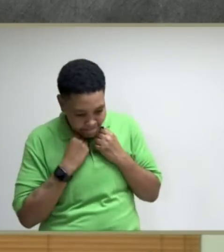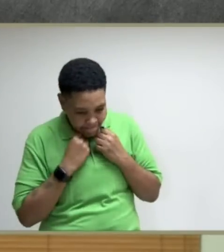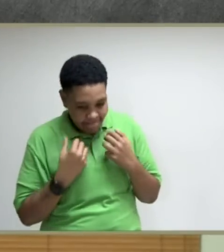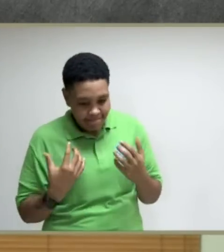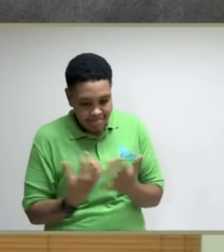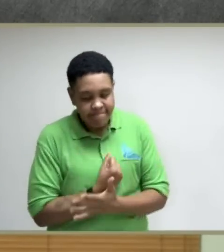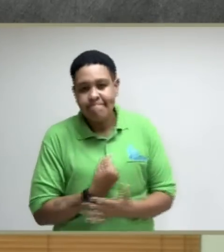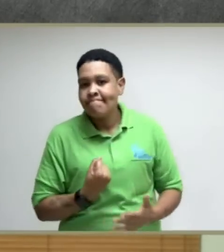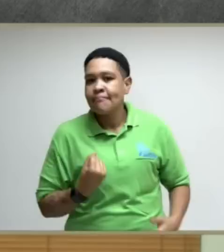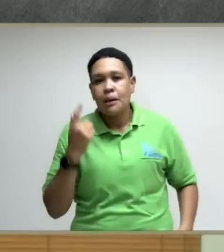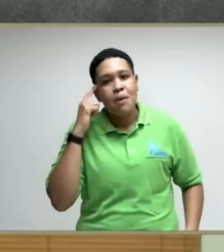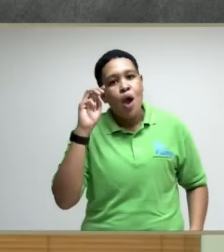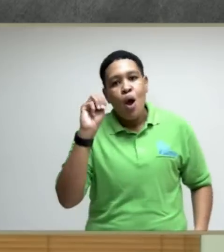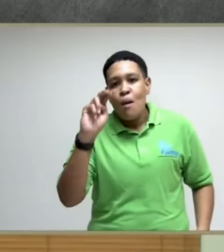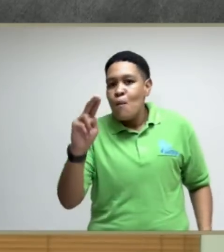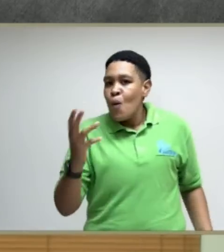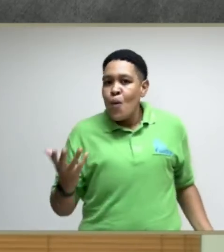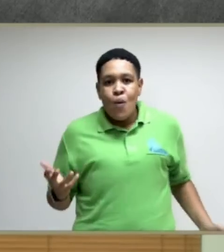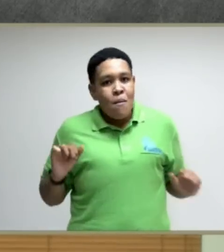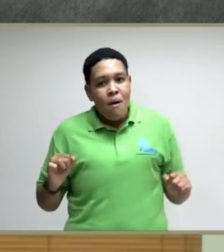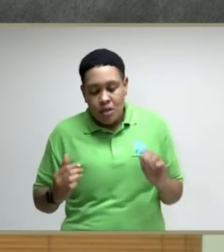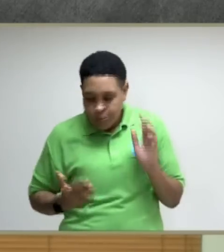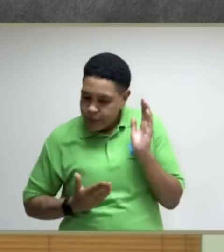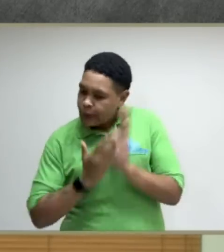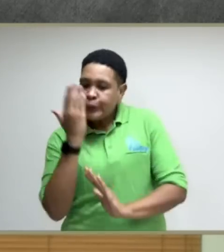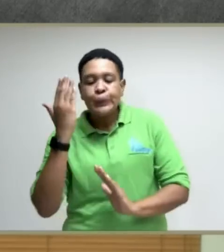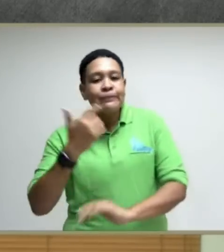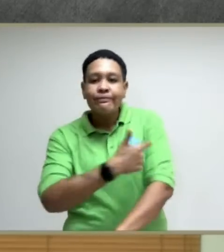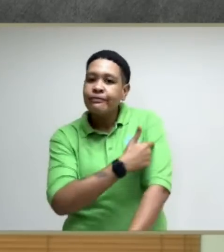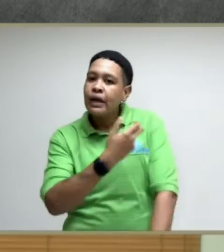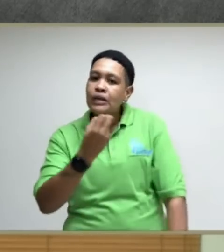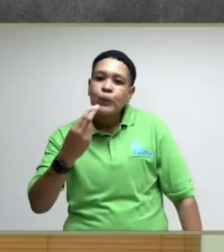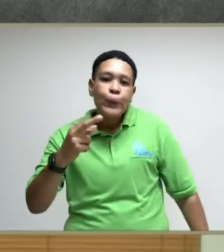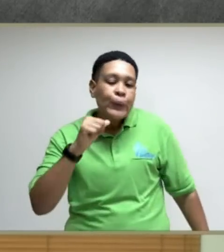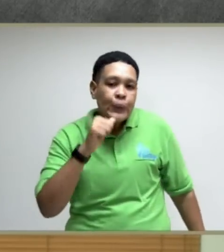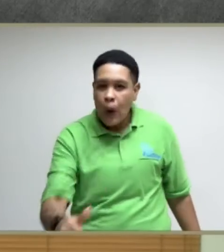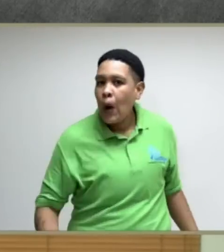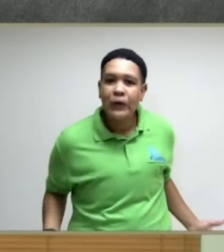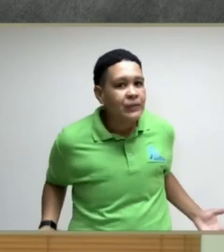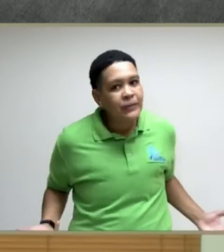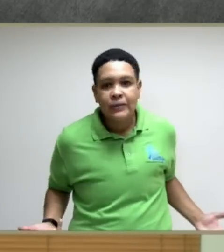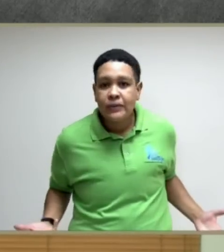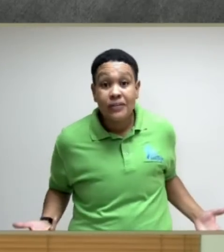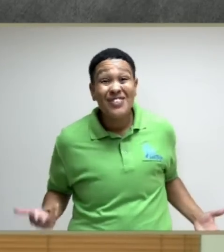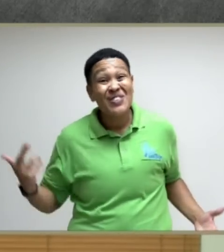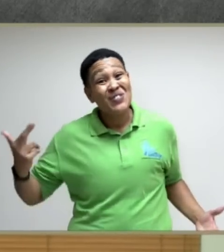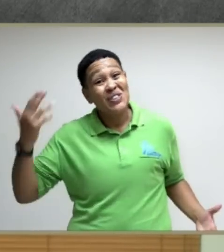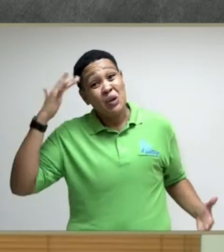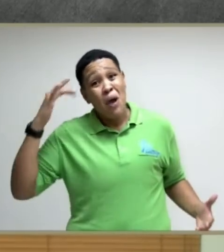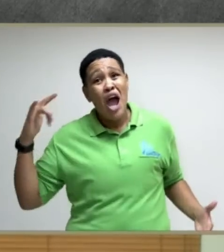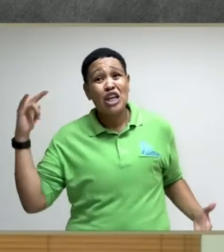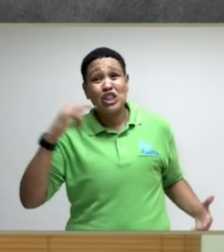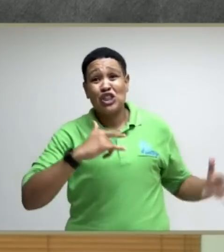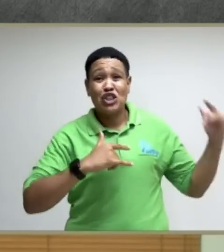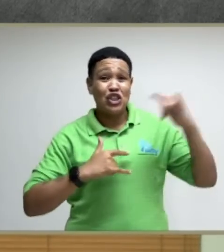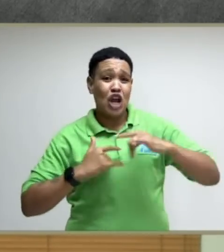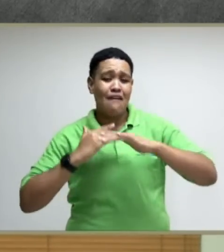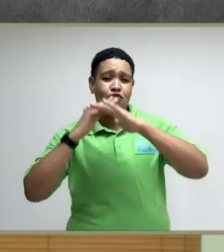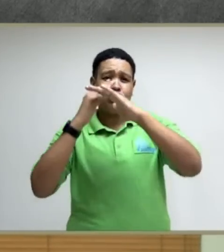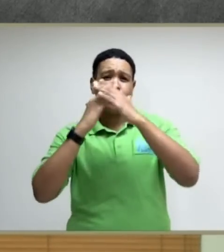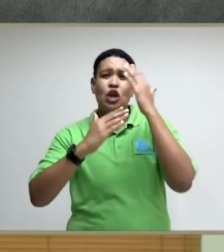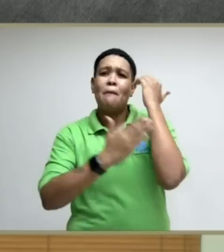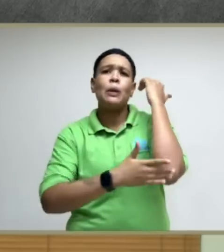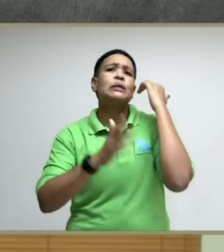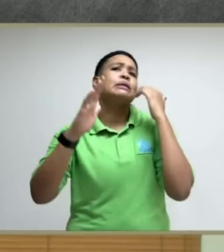also, the reason why it is that we would continue to have some travel restrictions on some